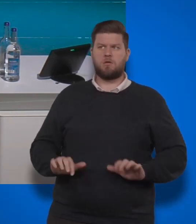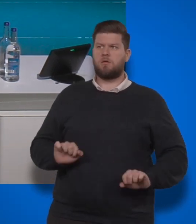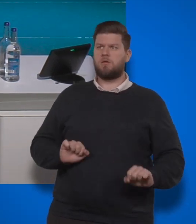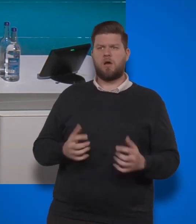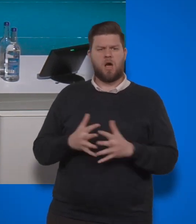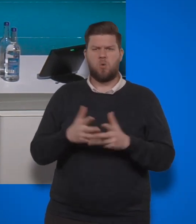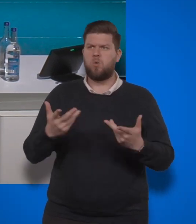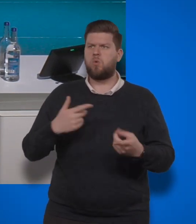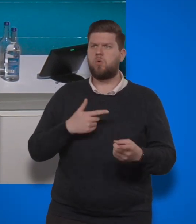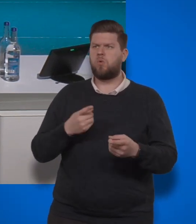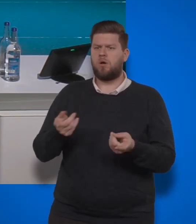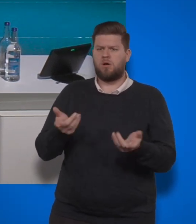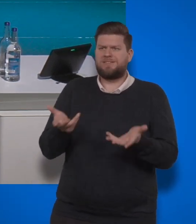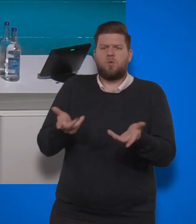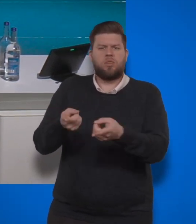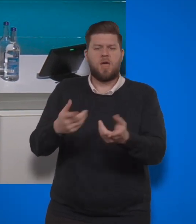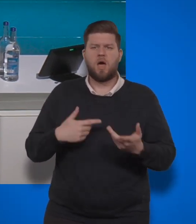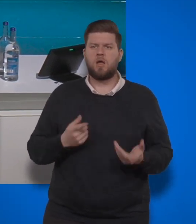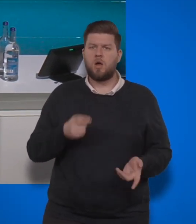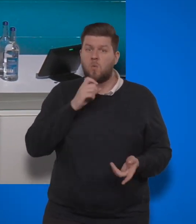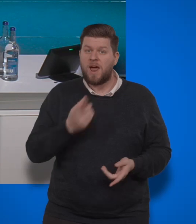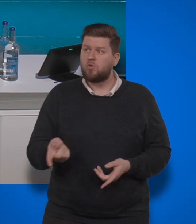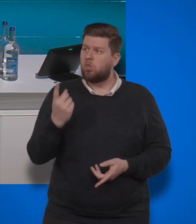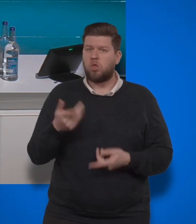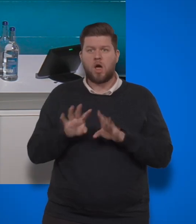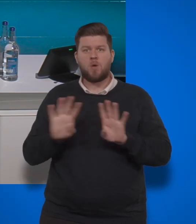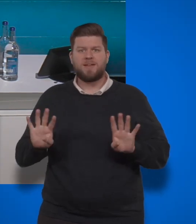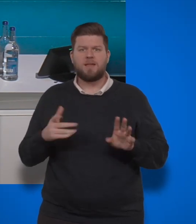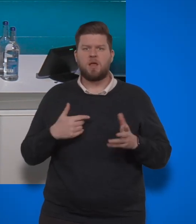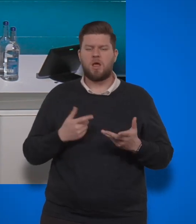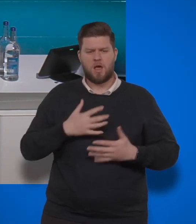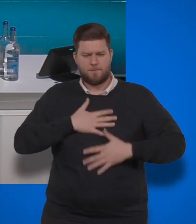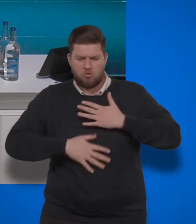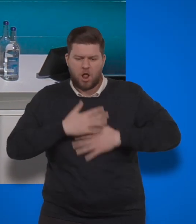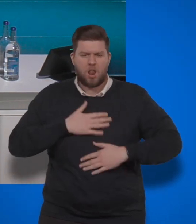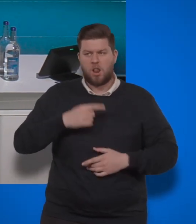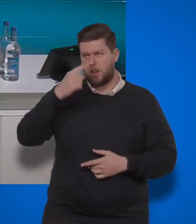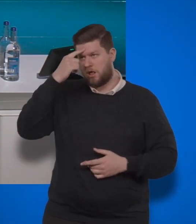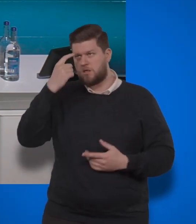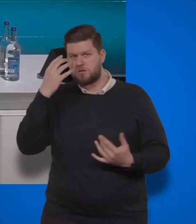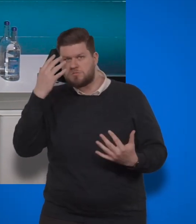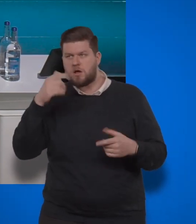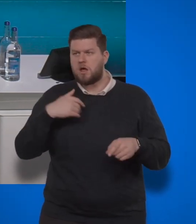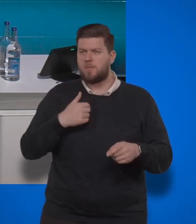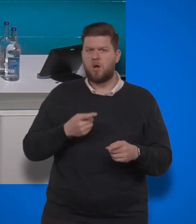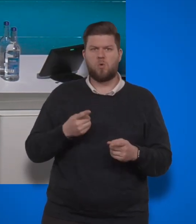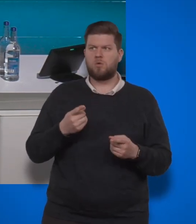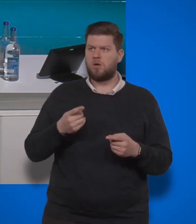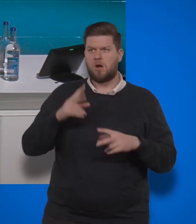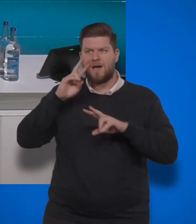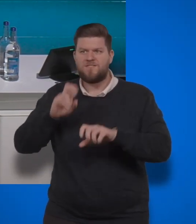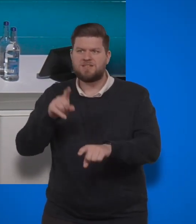going to respond? Some people are suggesting we're going to have committees of the great and the good who are going to investigate